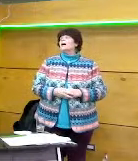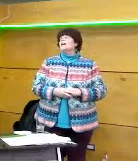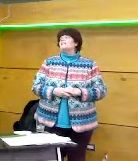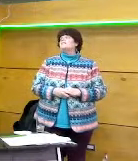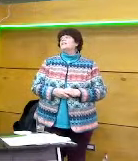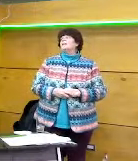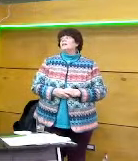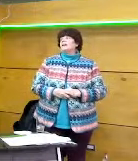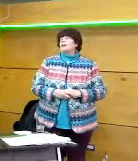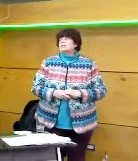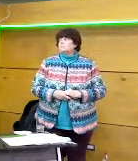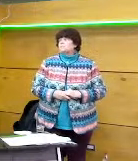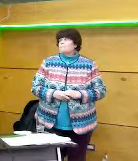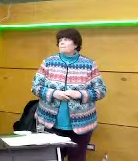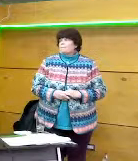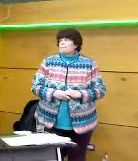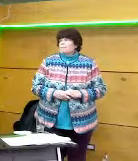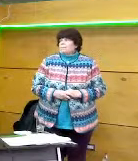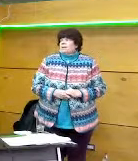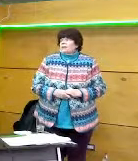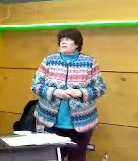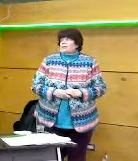your mind?